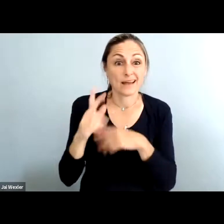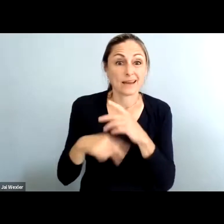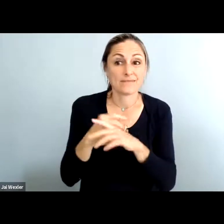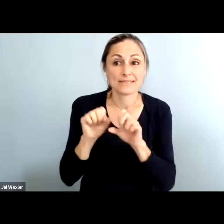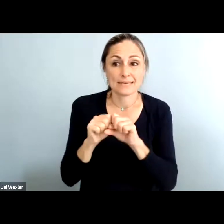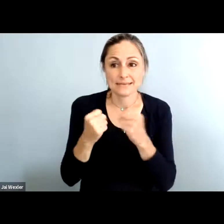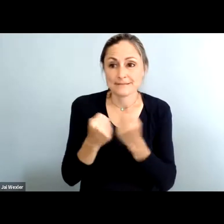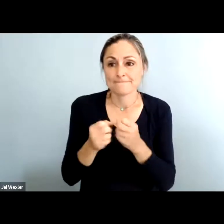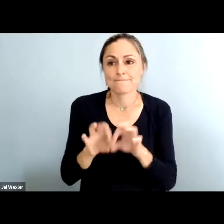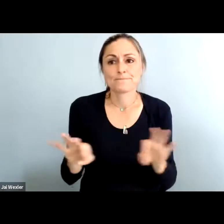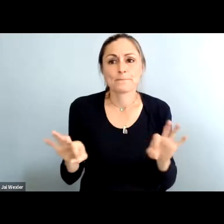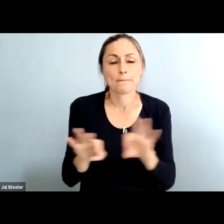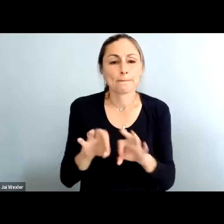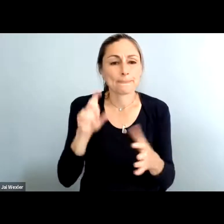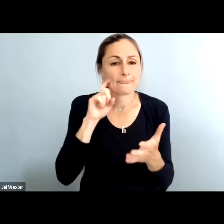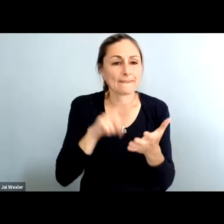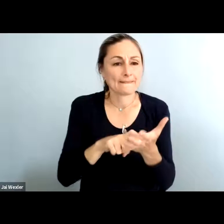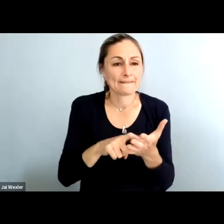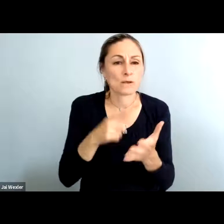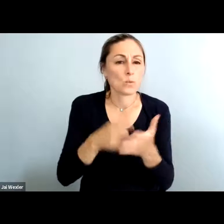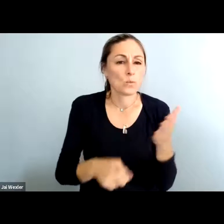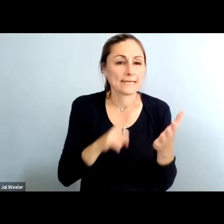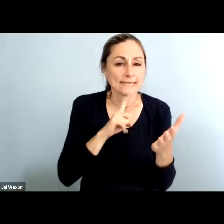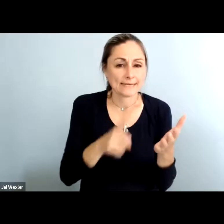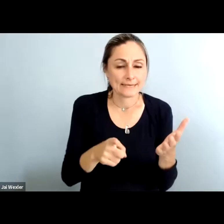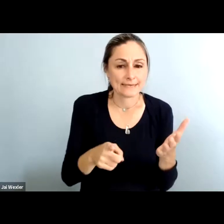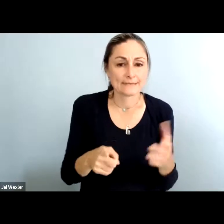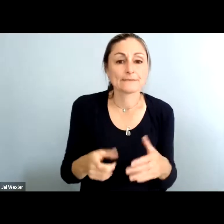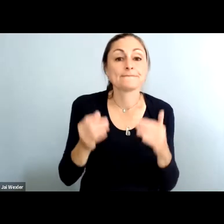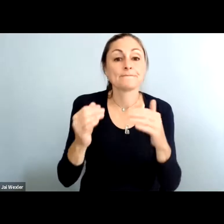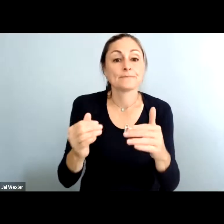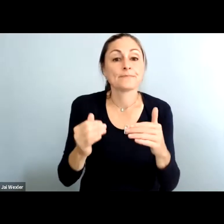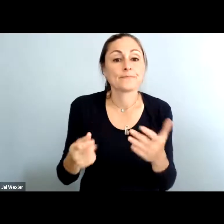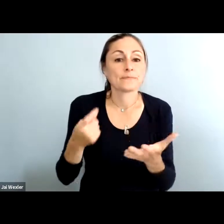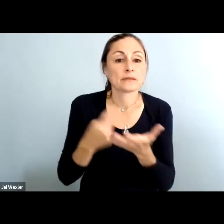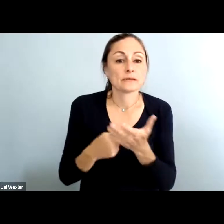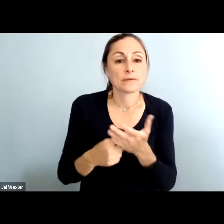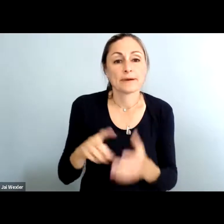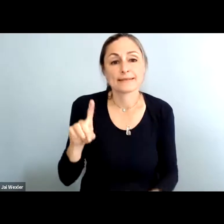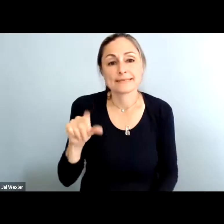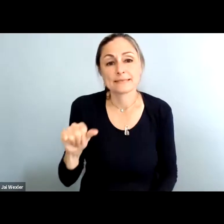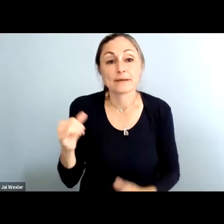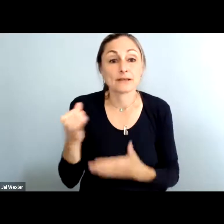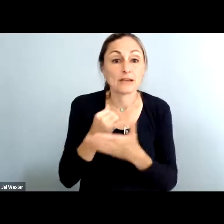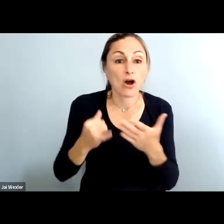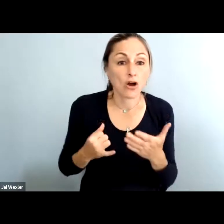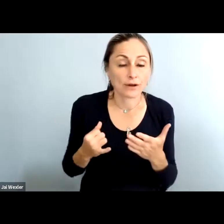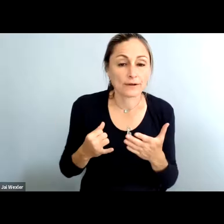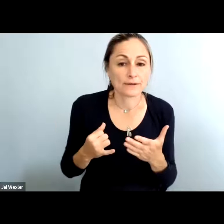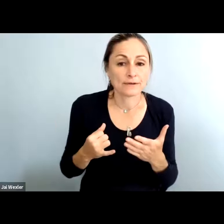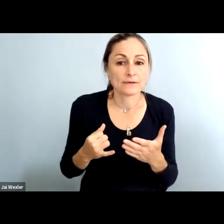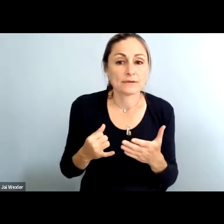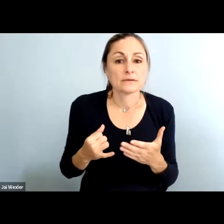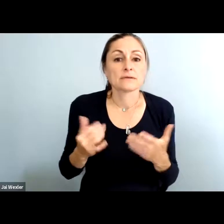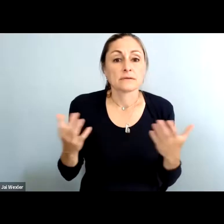important to recognize what ableism is. Then I talk about disability art. And so